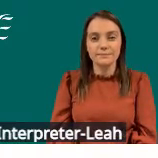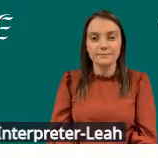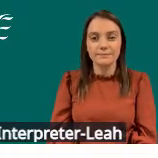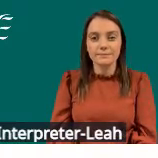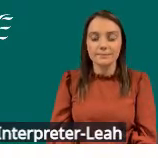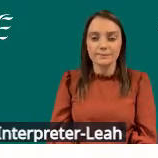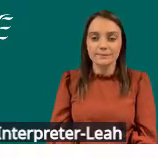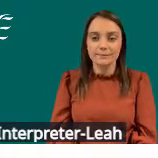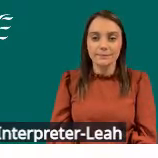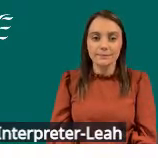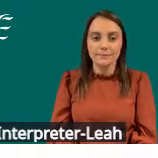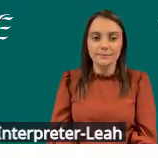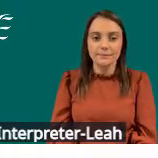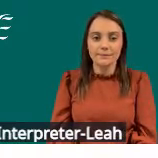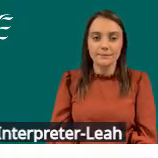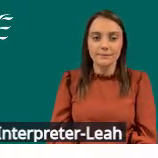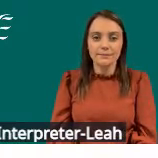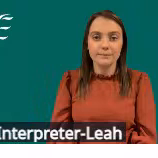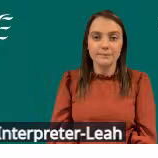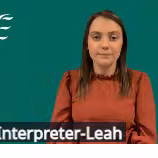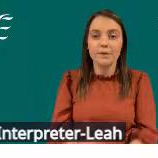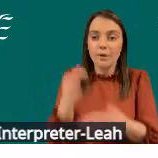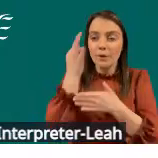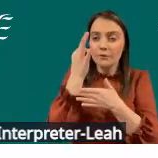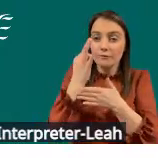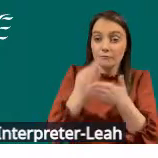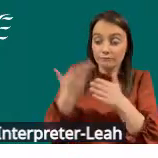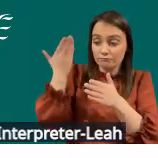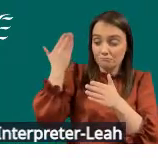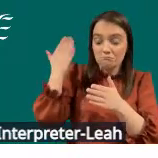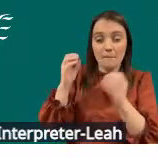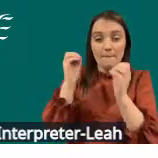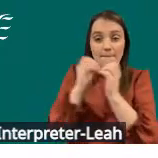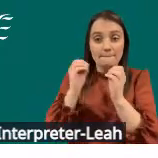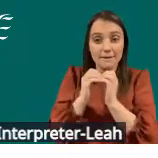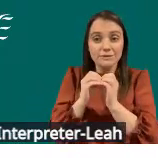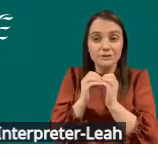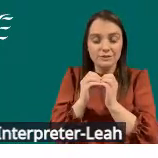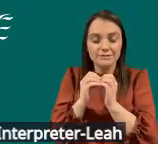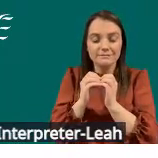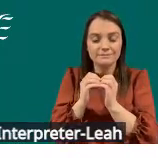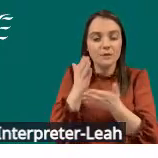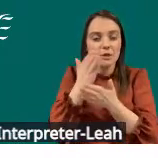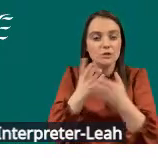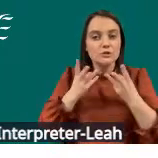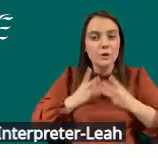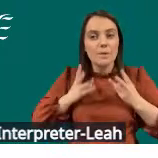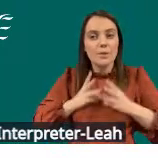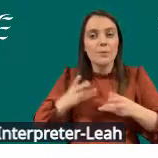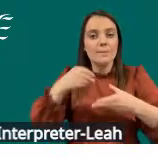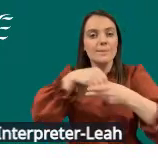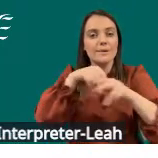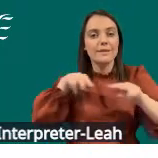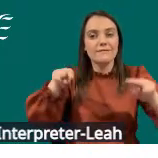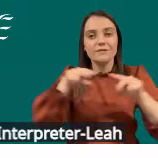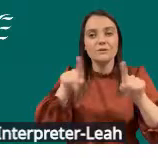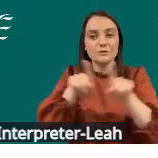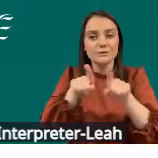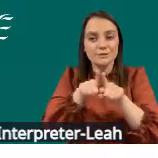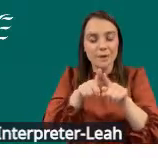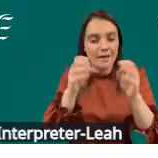I suppose, as a few speakers have referred to earlier, and some of the women who contributed in the videos,